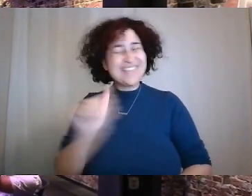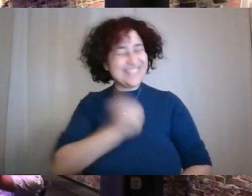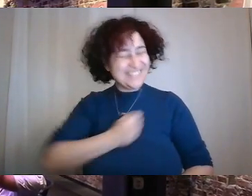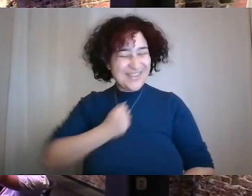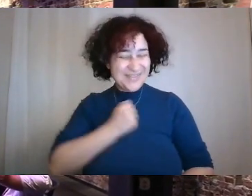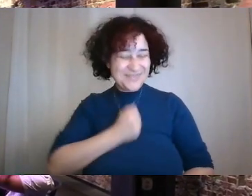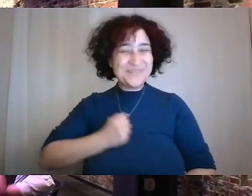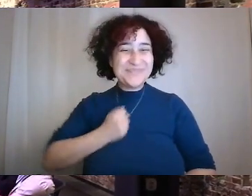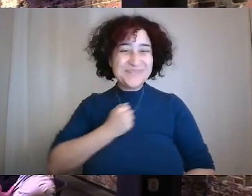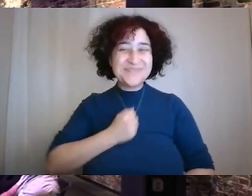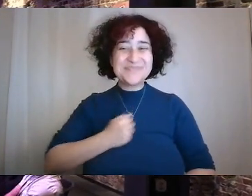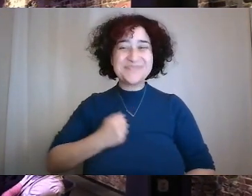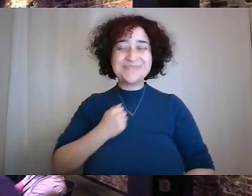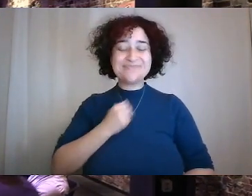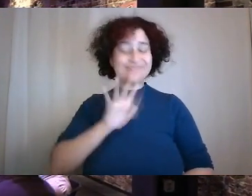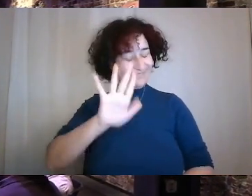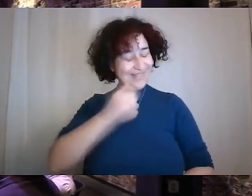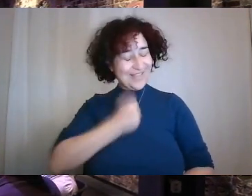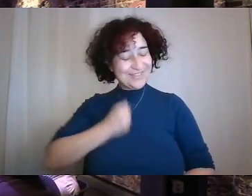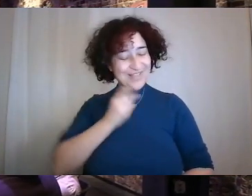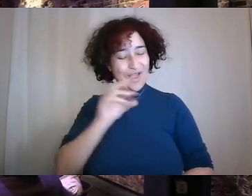Sorry, Olga.